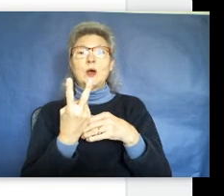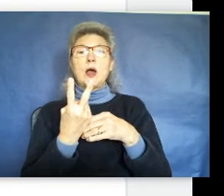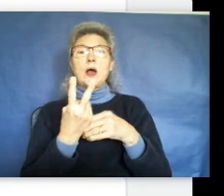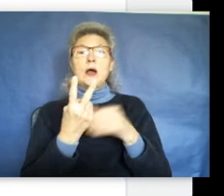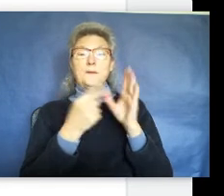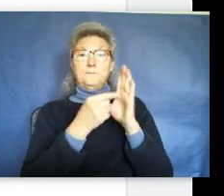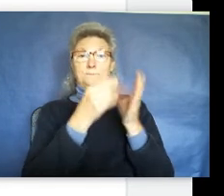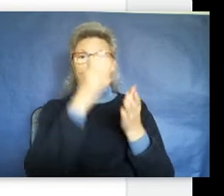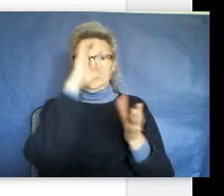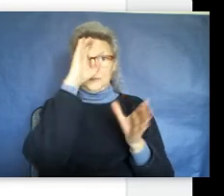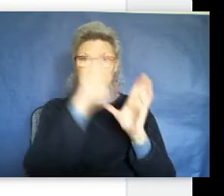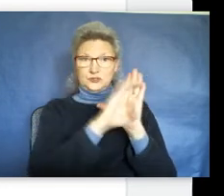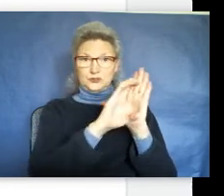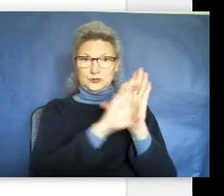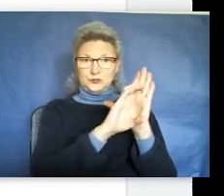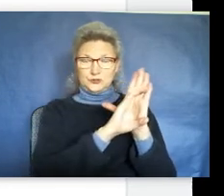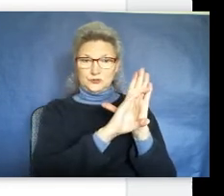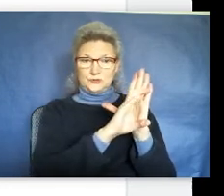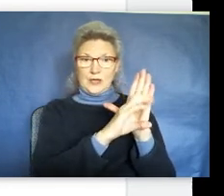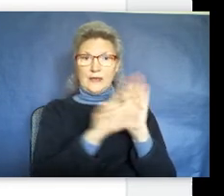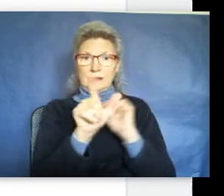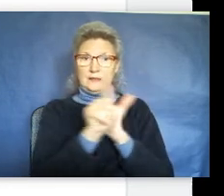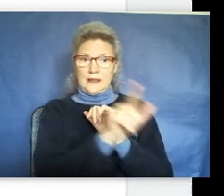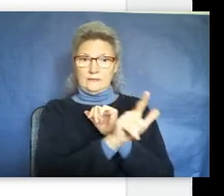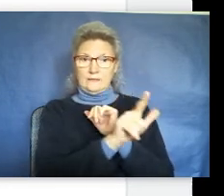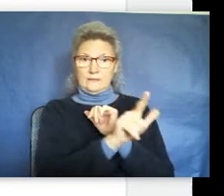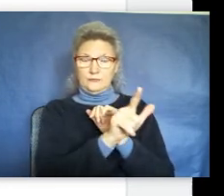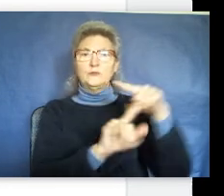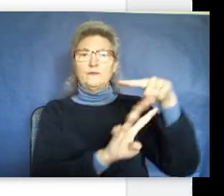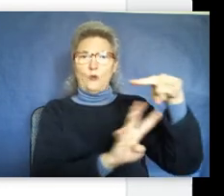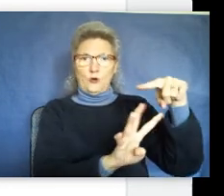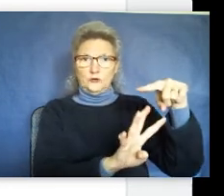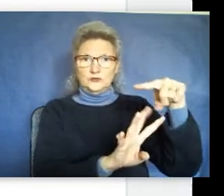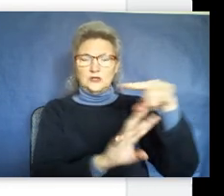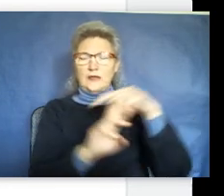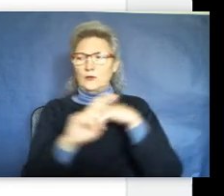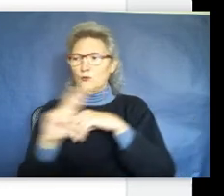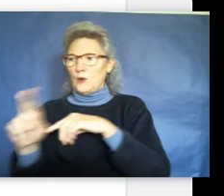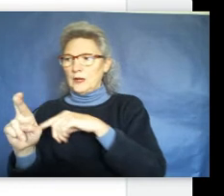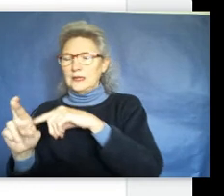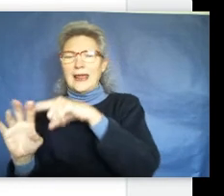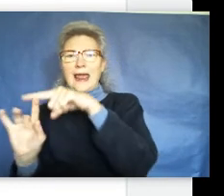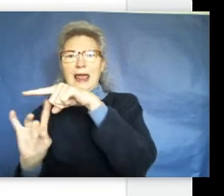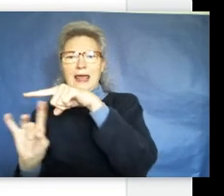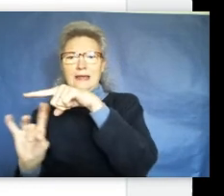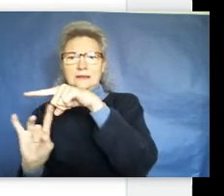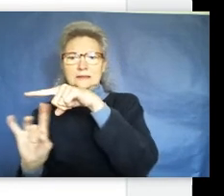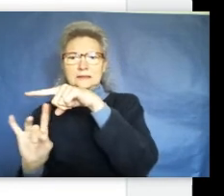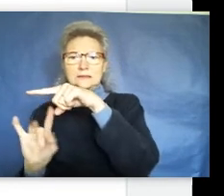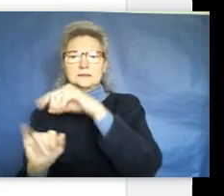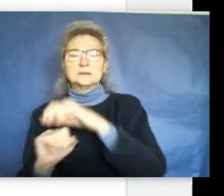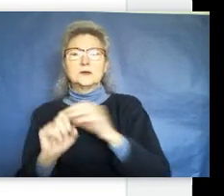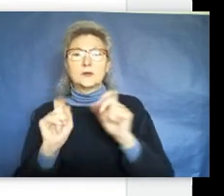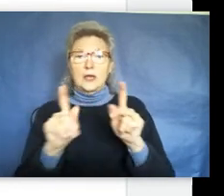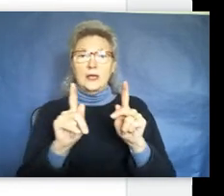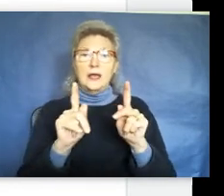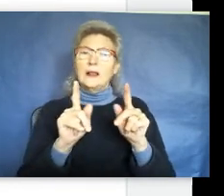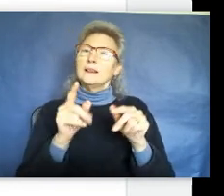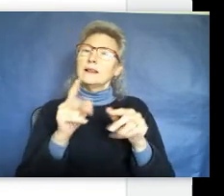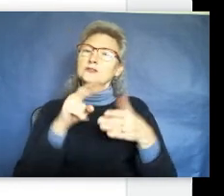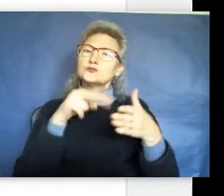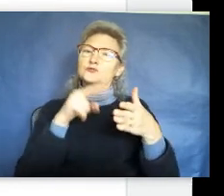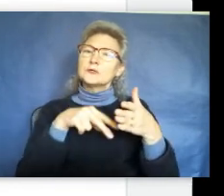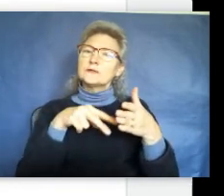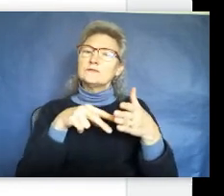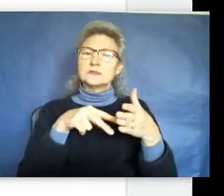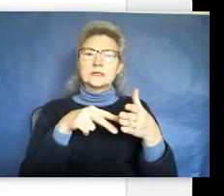here. On the left-hand side, we used fourths. On the right-hand side, we used eighths. Let's